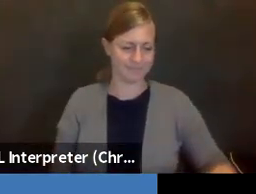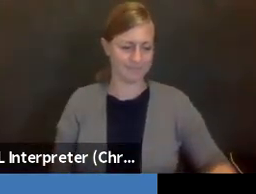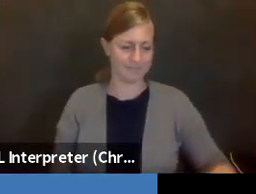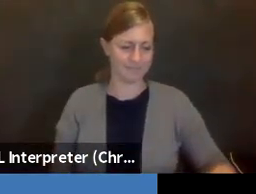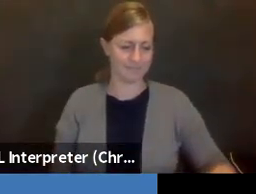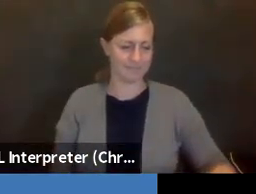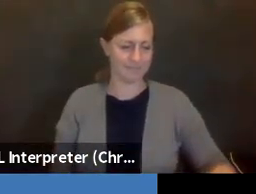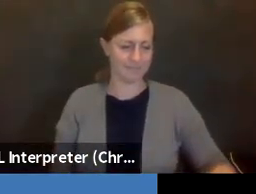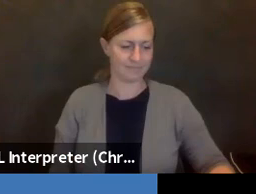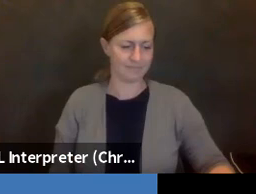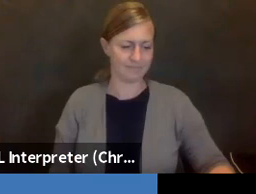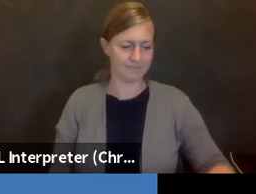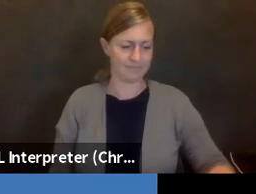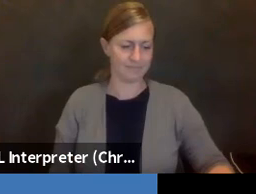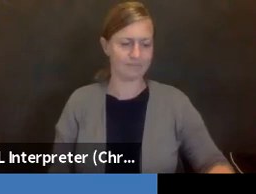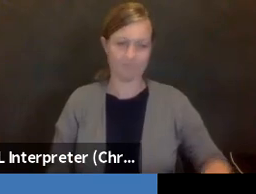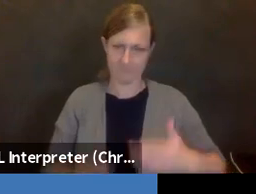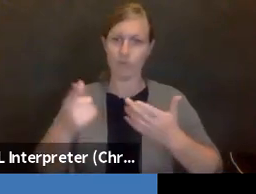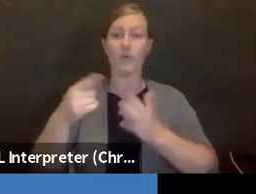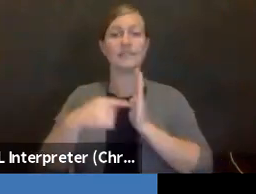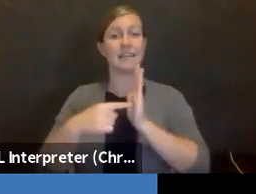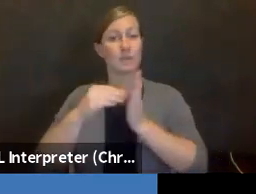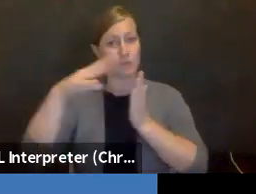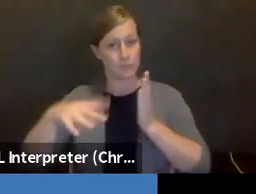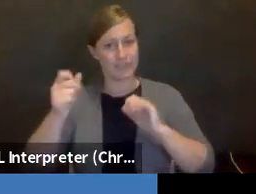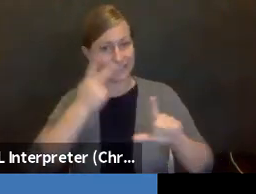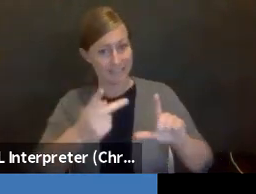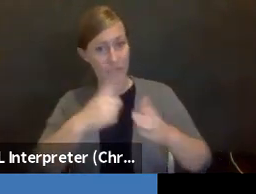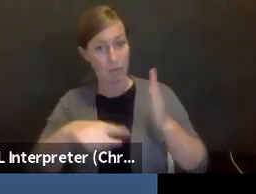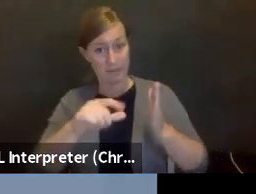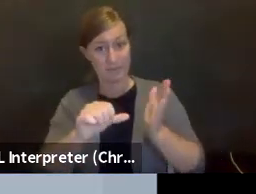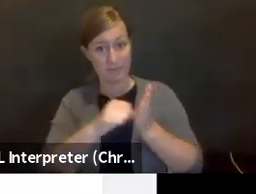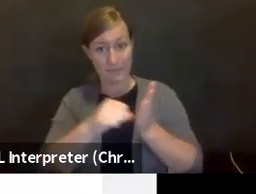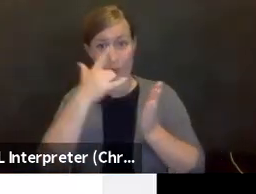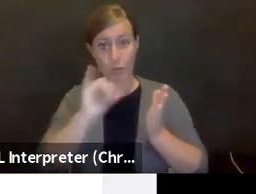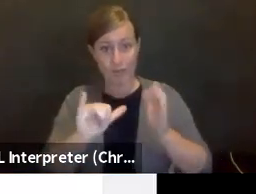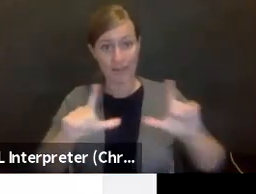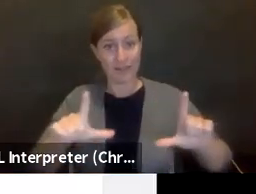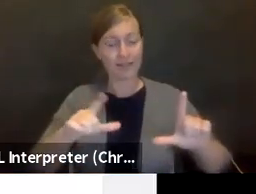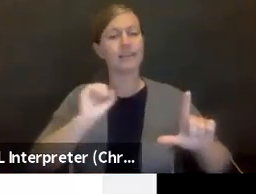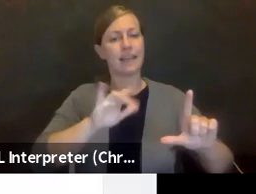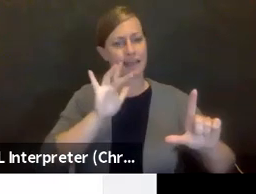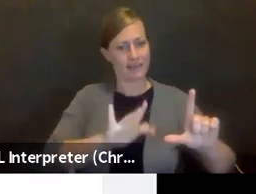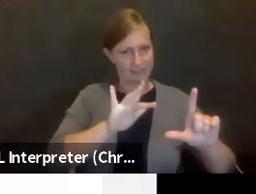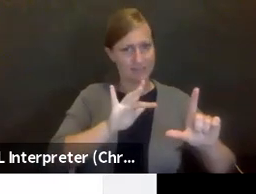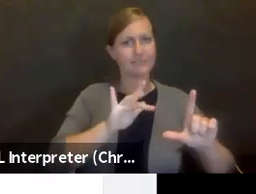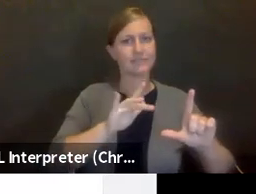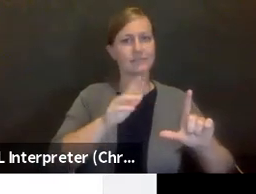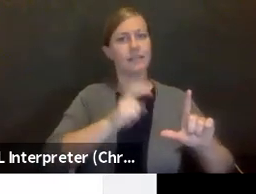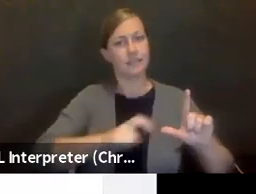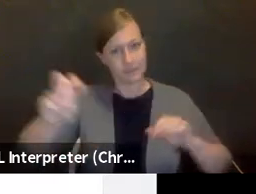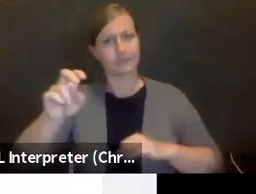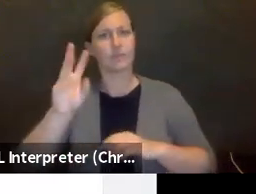Here they go, sample student. They see what the page is, and they can click the link. It takes them to the